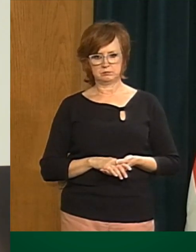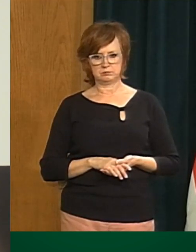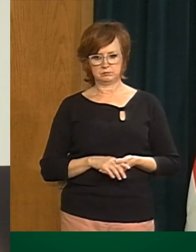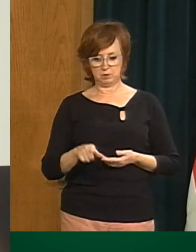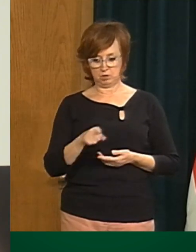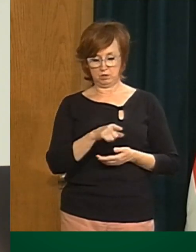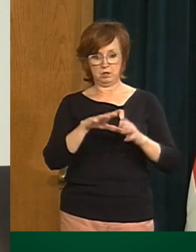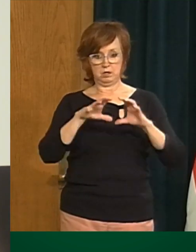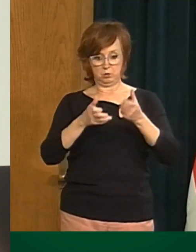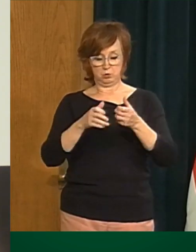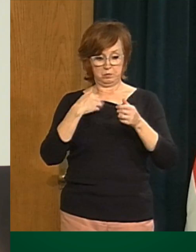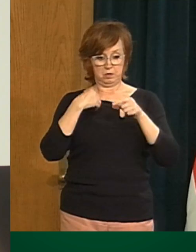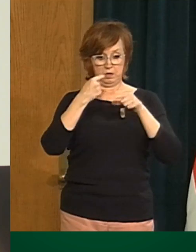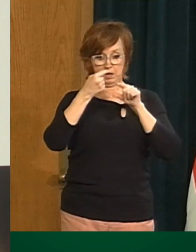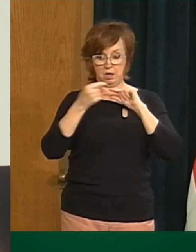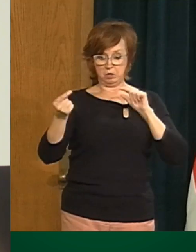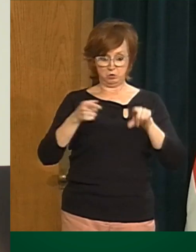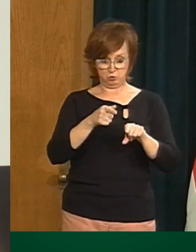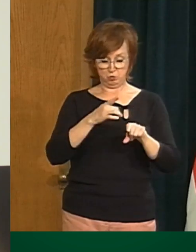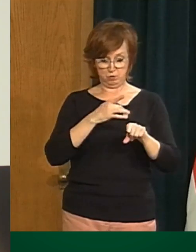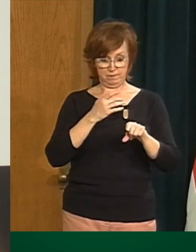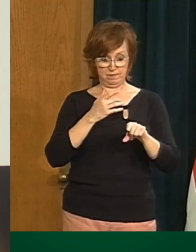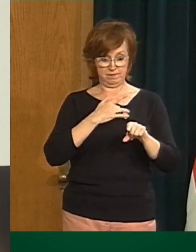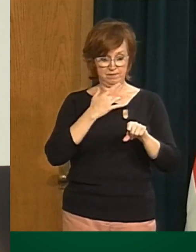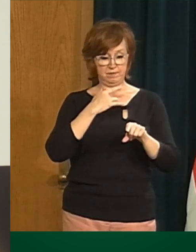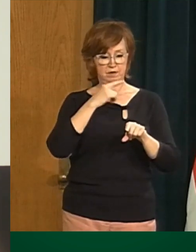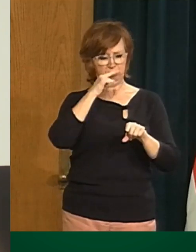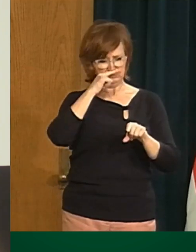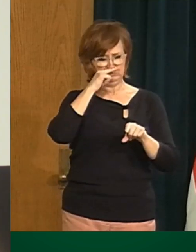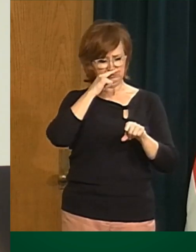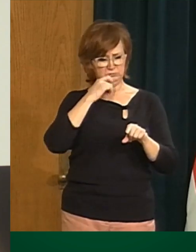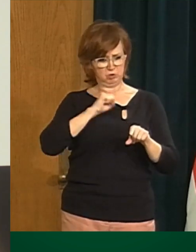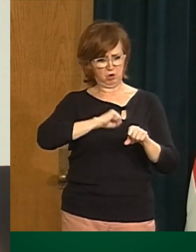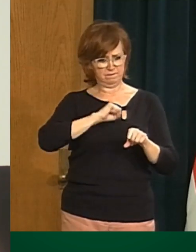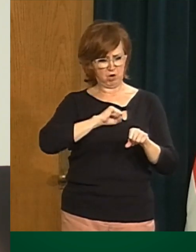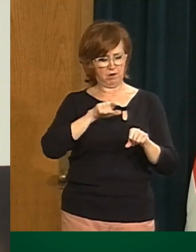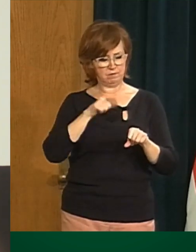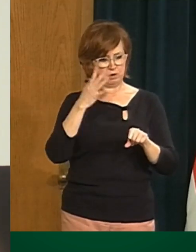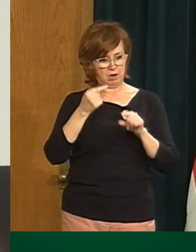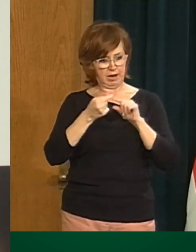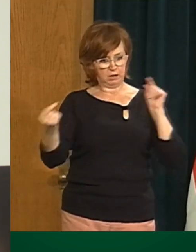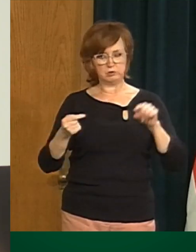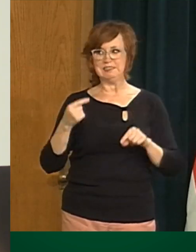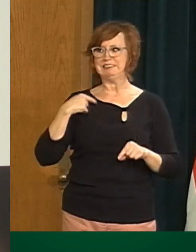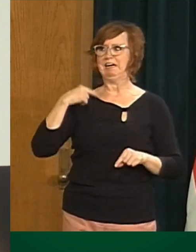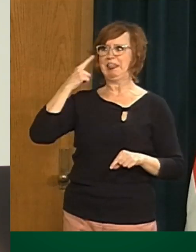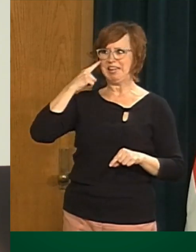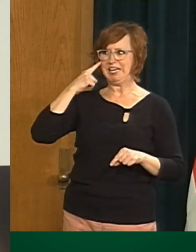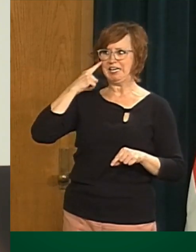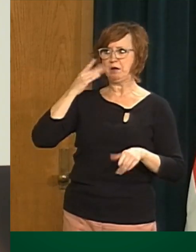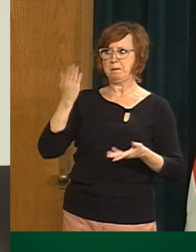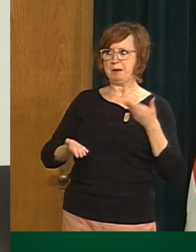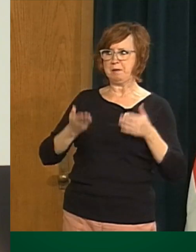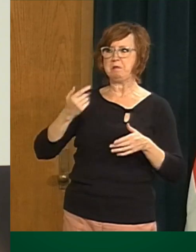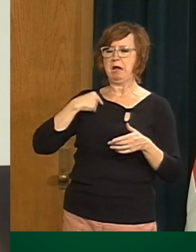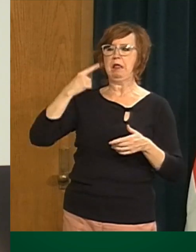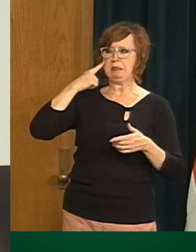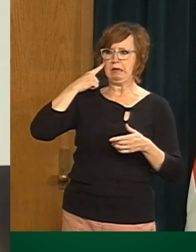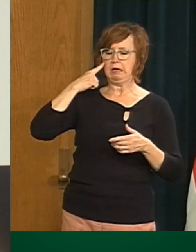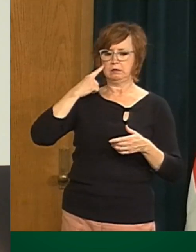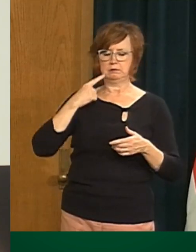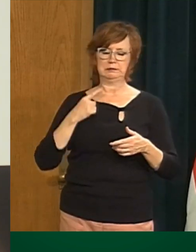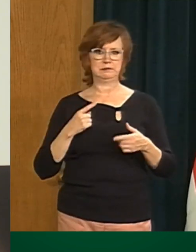anything unusual in people who get a cough and cold this time of the year, we really want to encourage testing throughout the province, because that